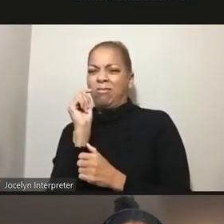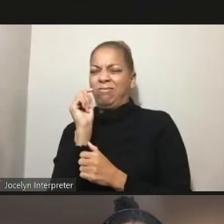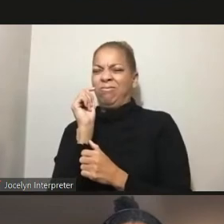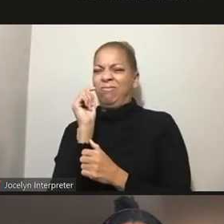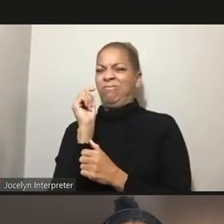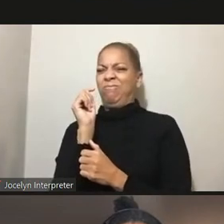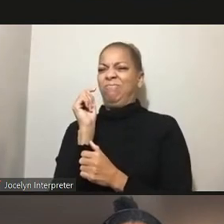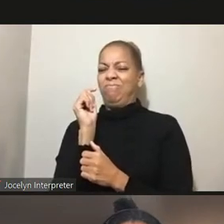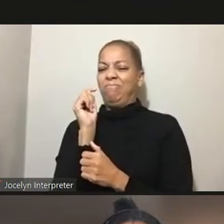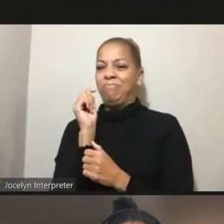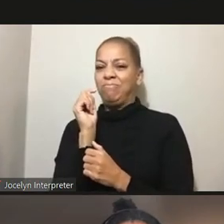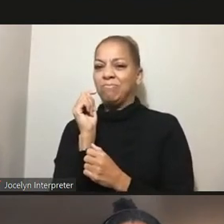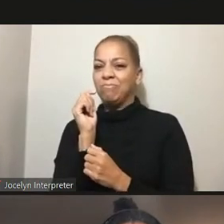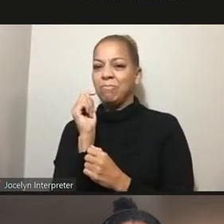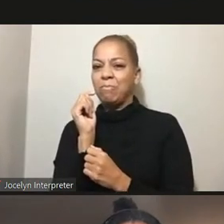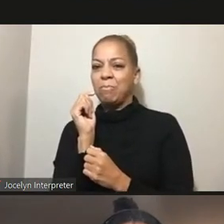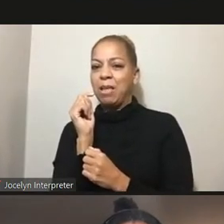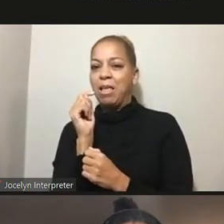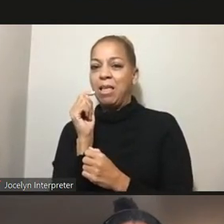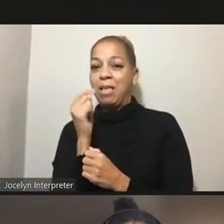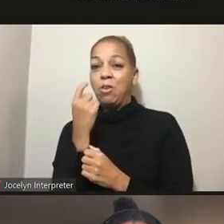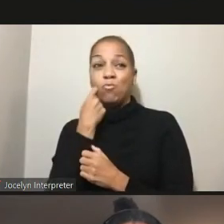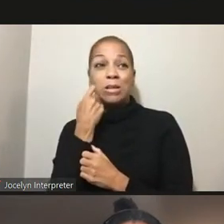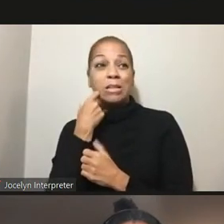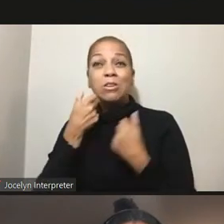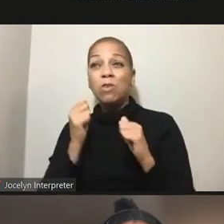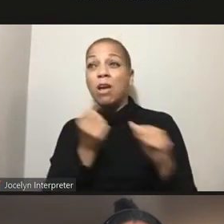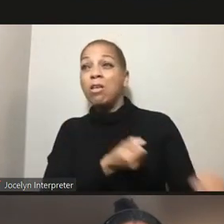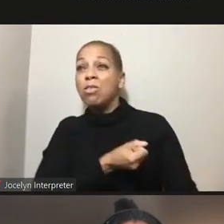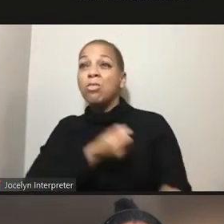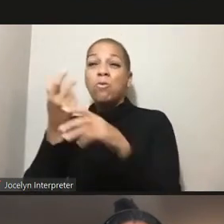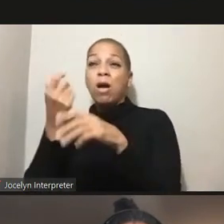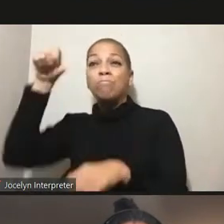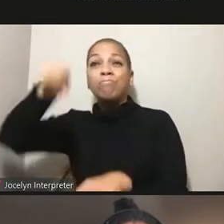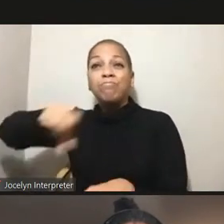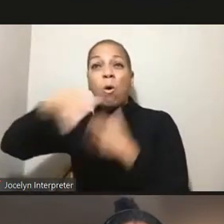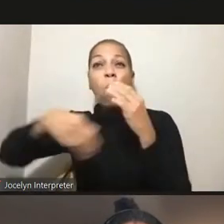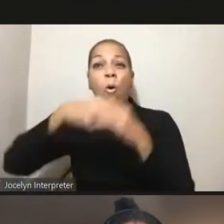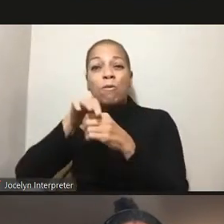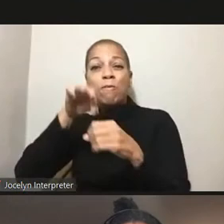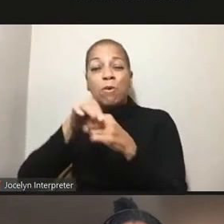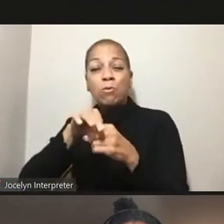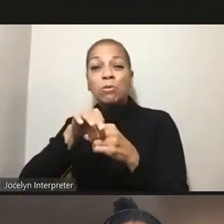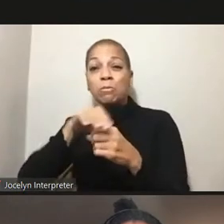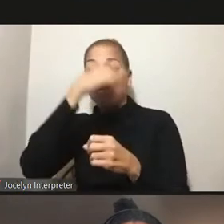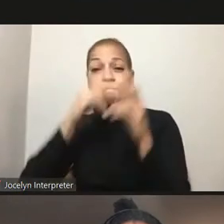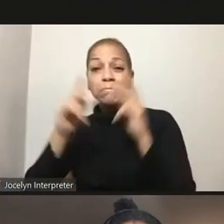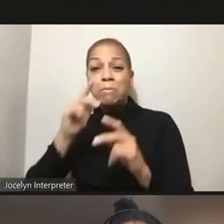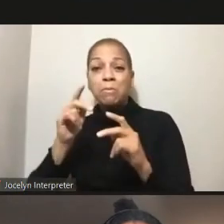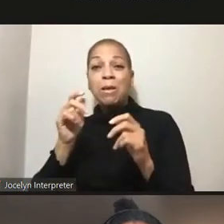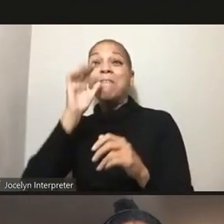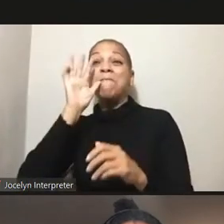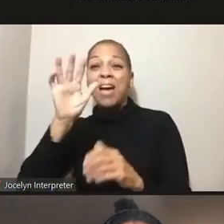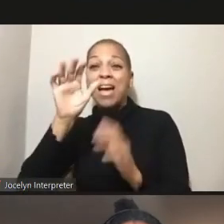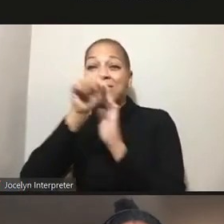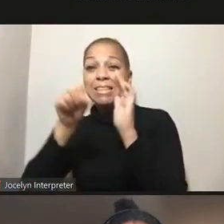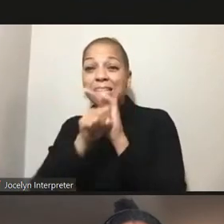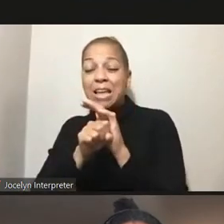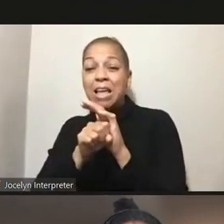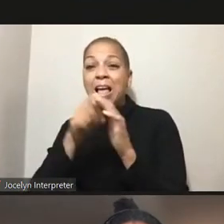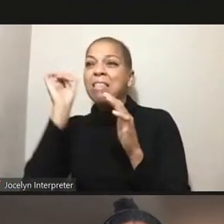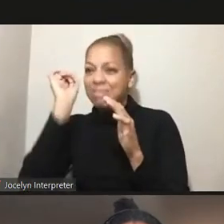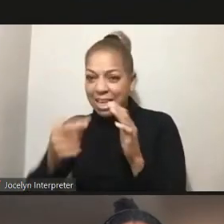of all the Black people in 5 states. That's what's happening to Black people right now, right? So don't talk to